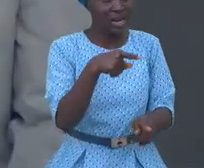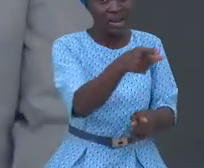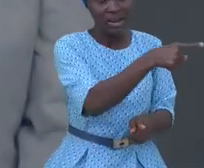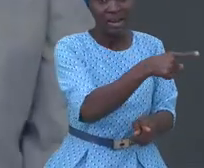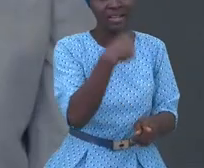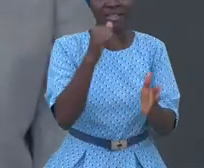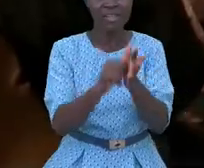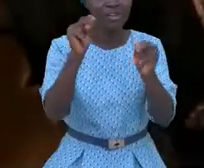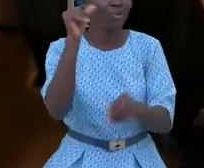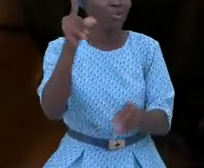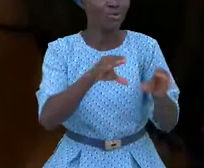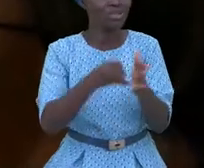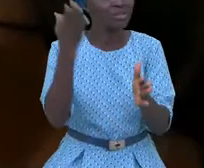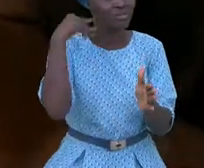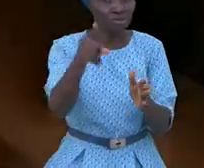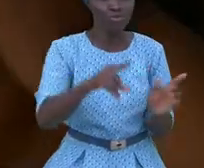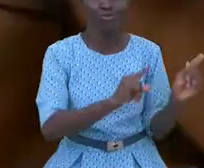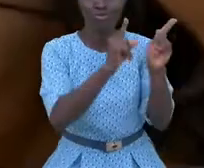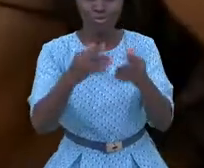before. Go forward and do it.